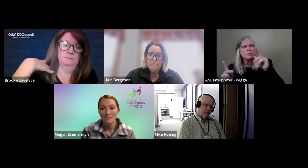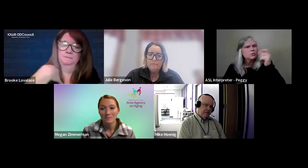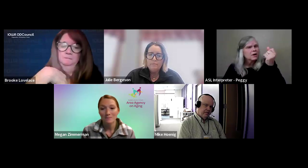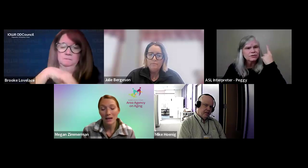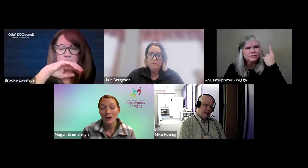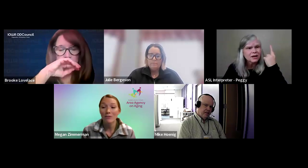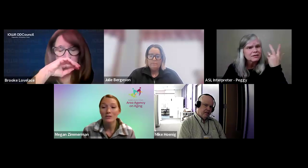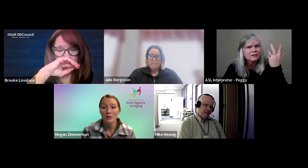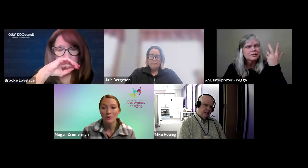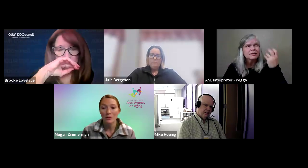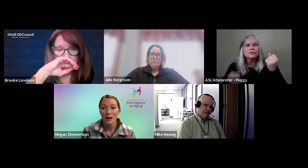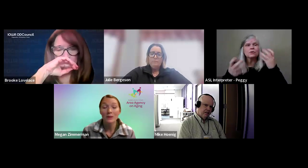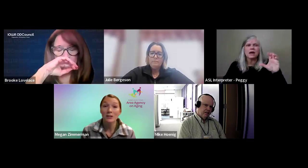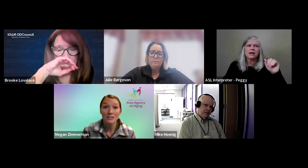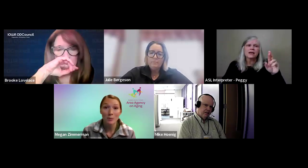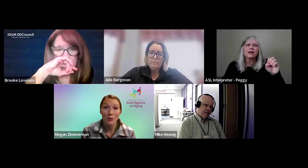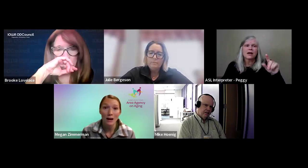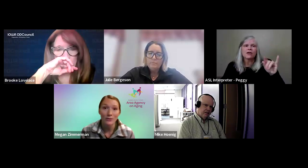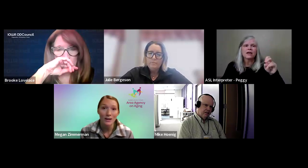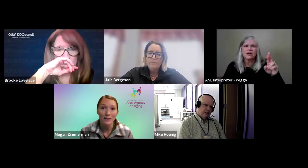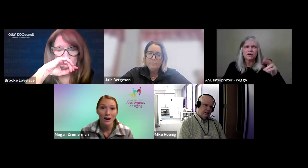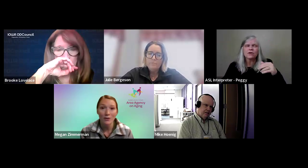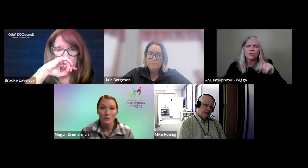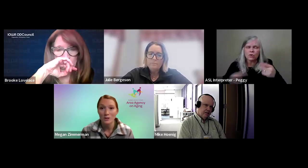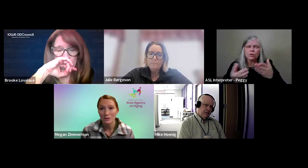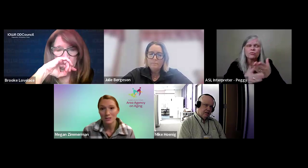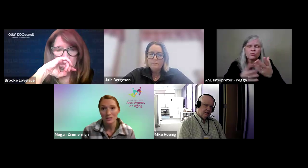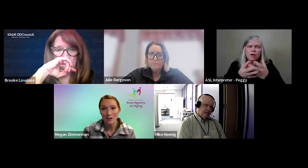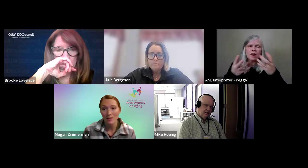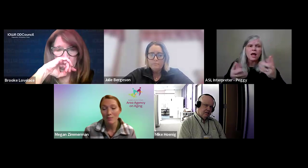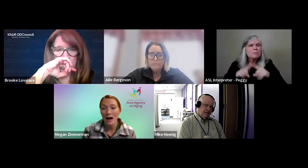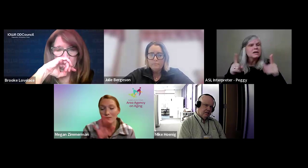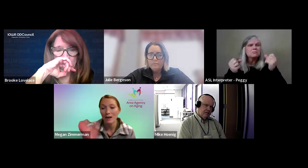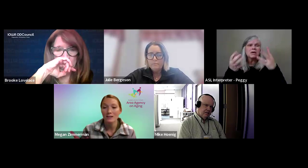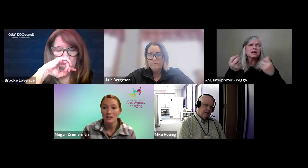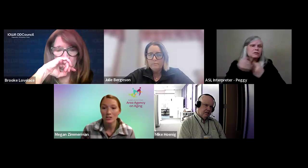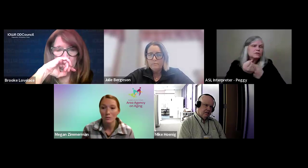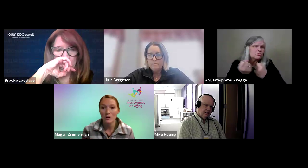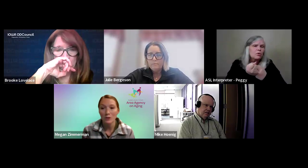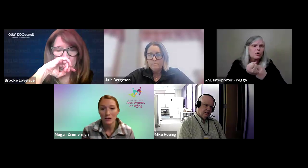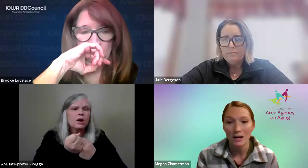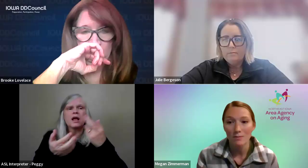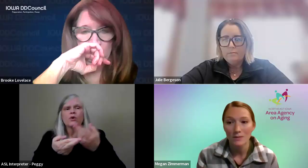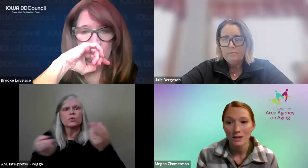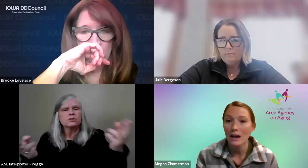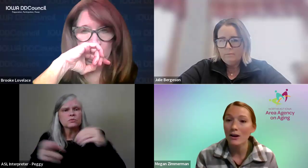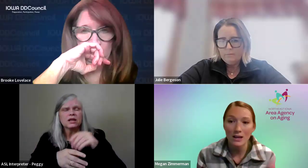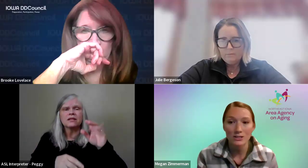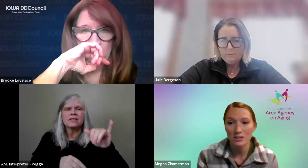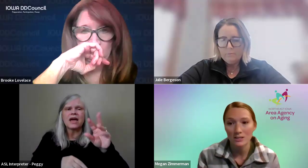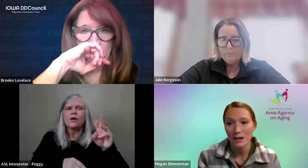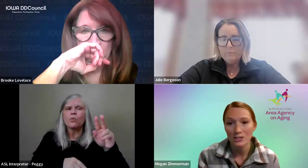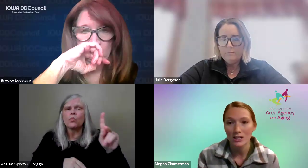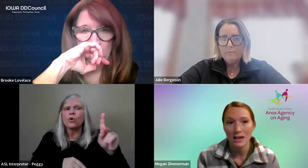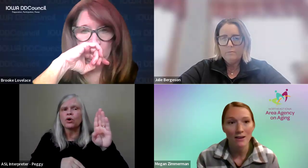lot, caregivers go through a lot, but there is support out there. Those resources on the back of that session workbook, the